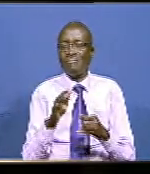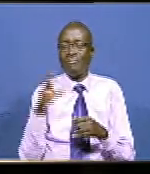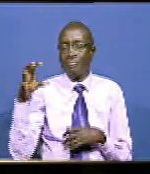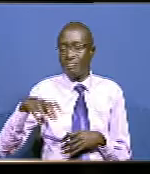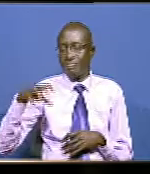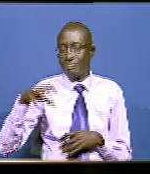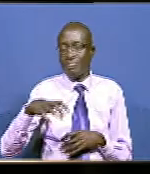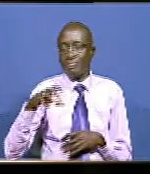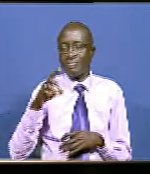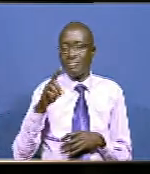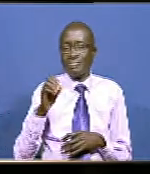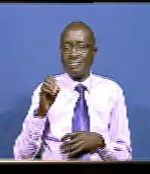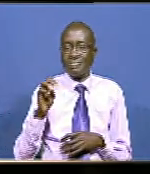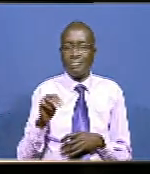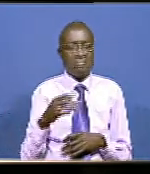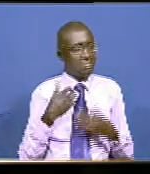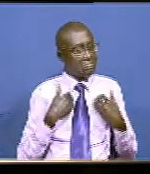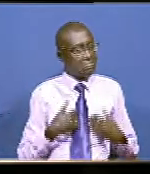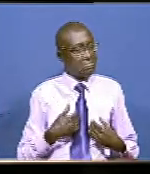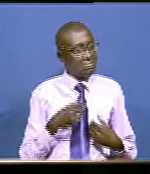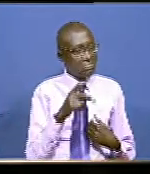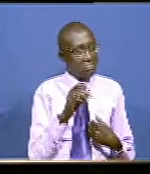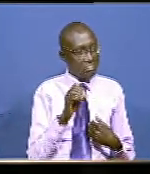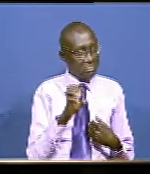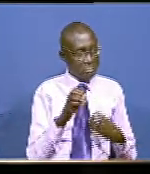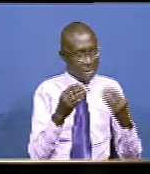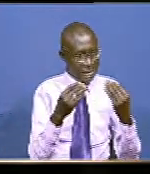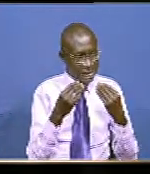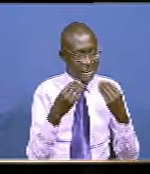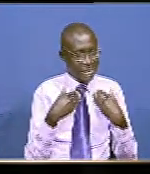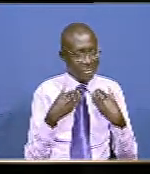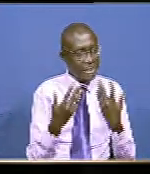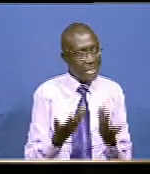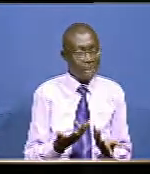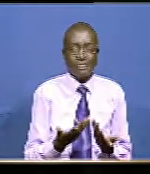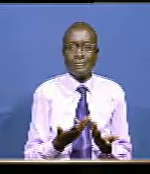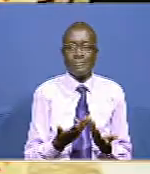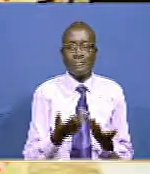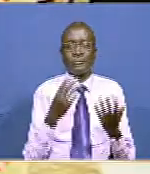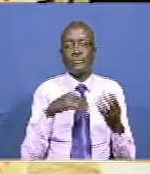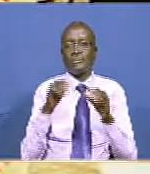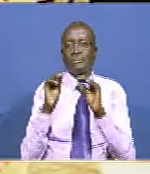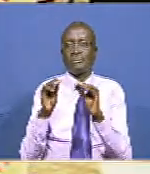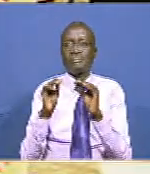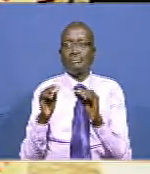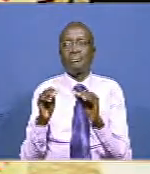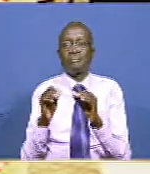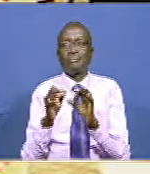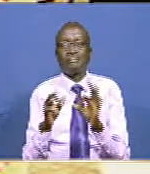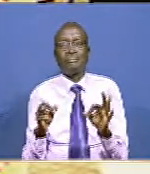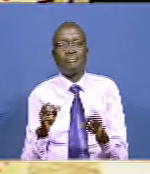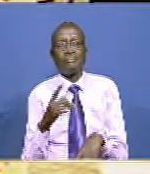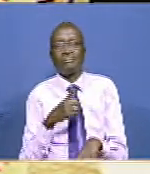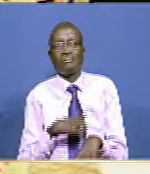poetry. Kasa na vile mimi si poet. Utanifunza ama ni kazi itaenda. Tutakufidi na hizi. Alright, we are now winding